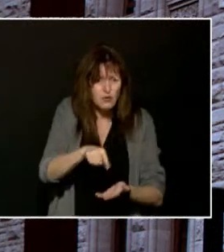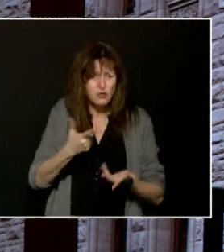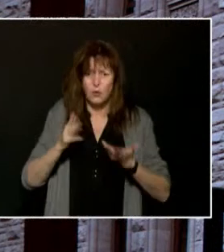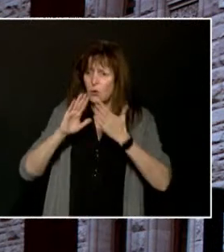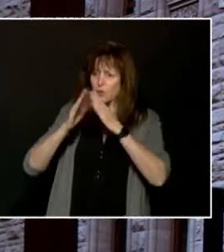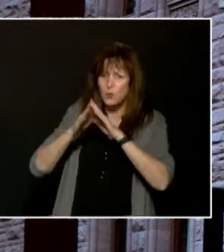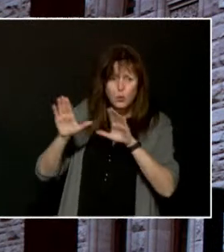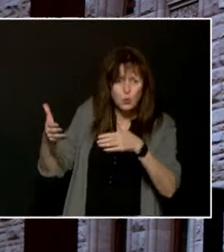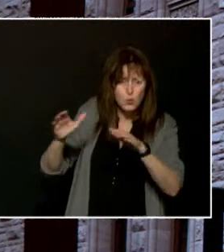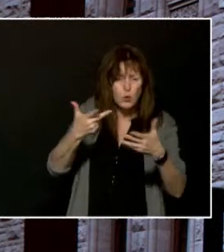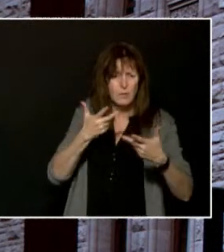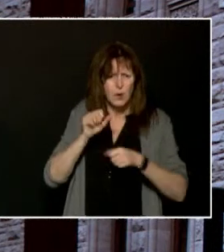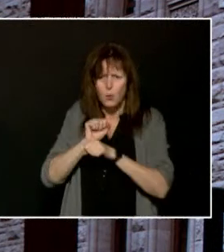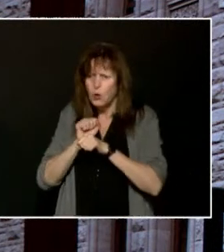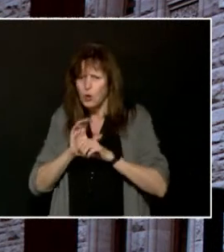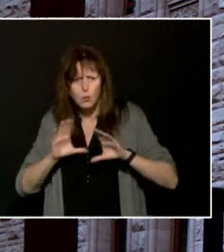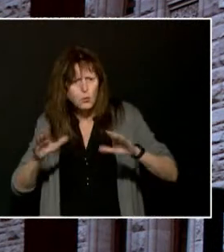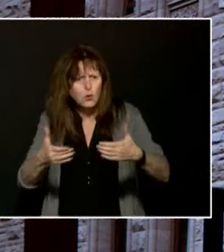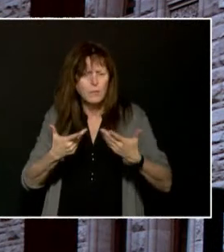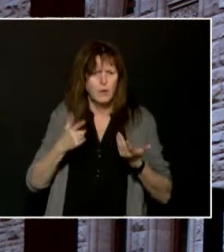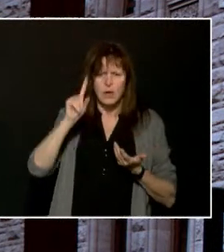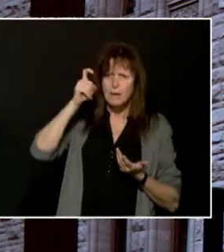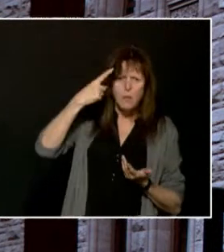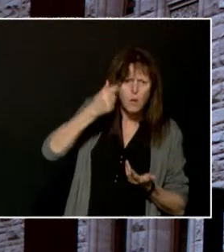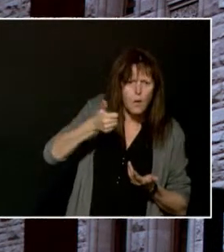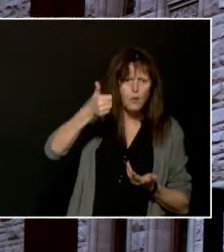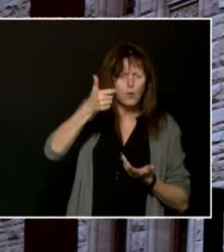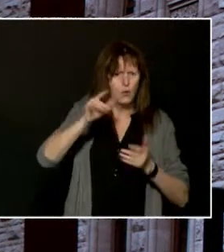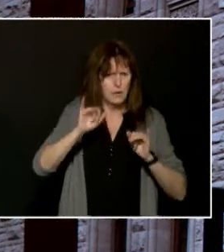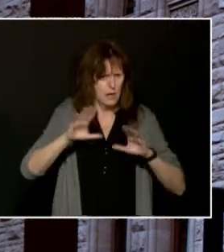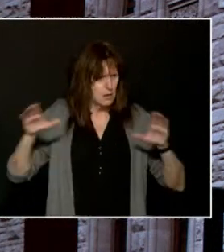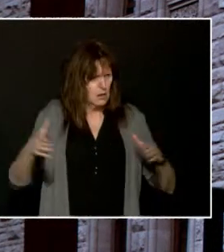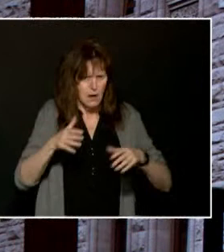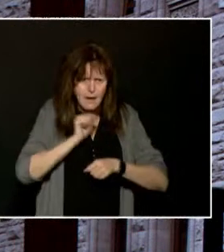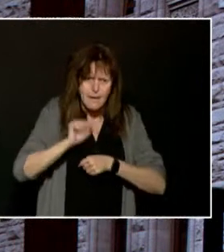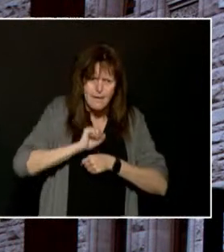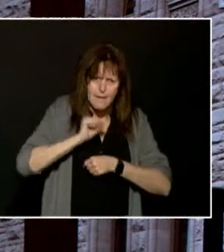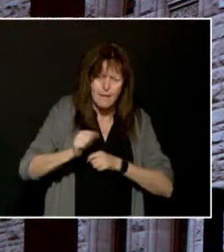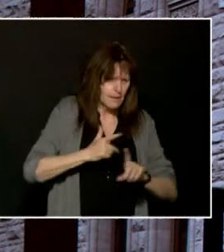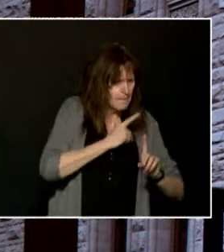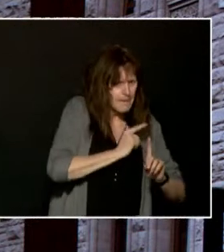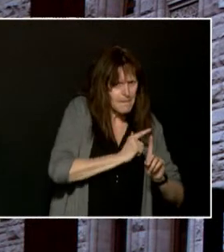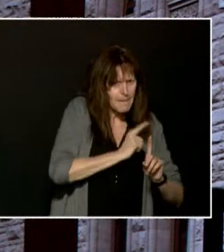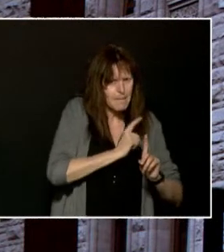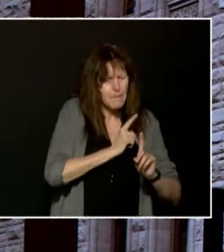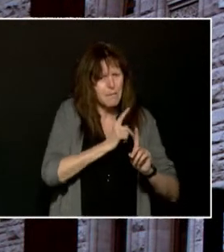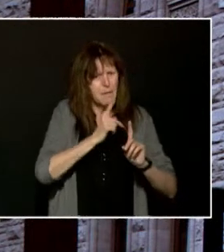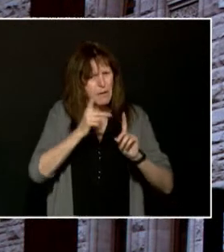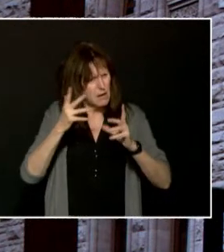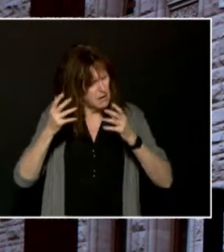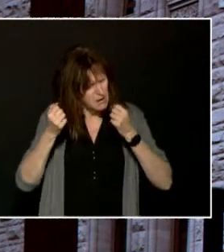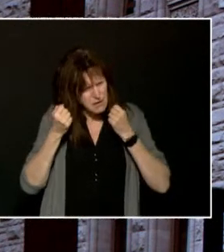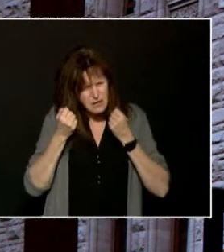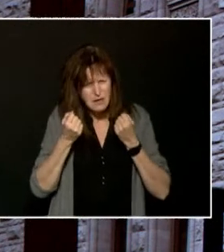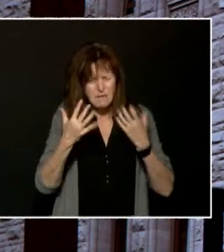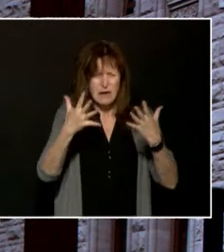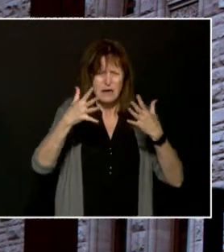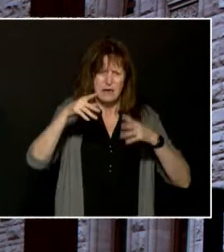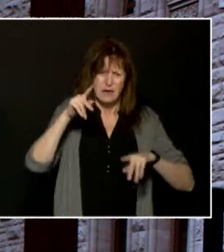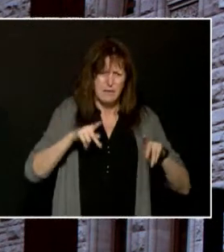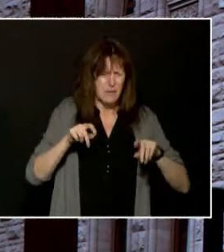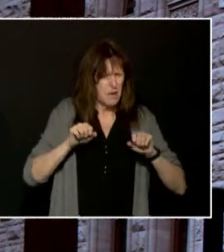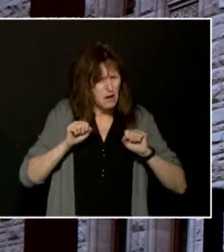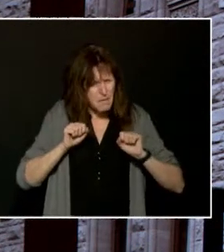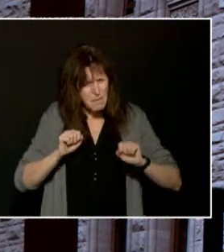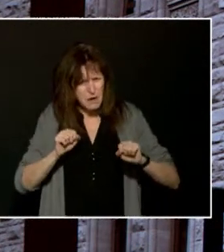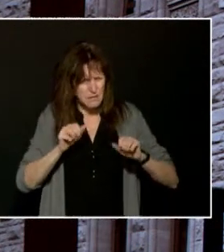groups. Many different facets are working in all different areas to get as many people done as possible in the right focus and to ensure